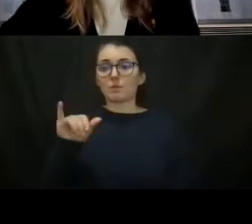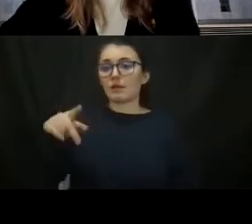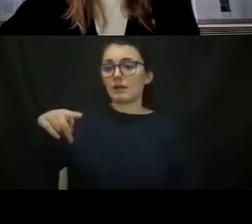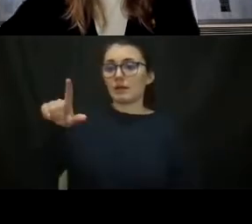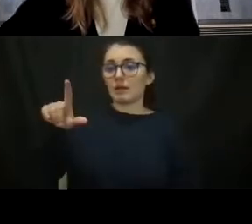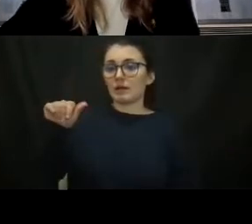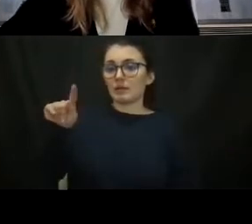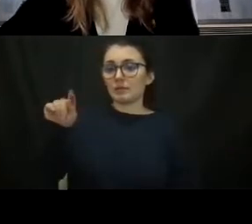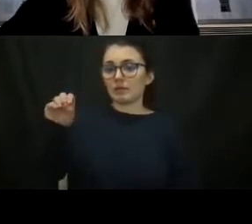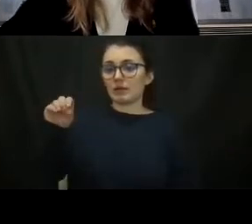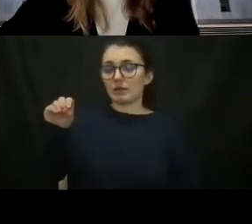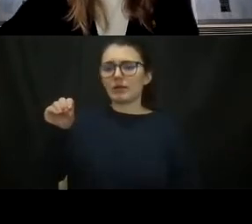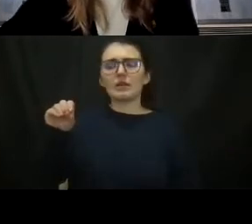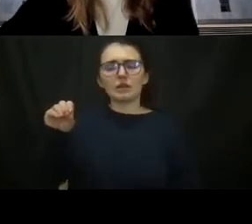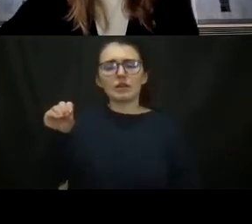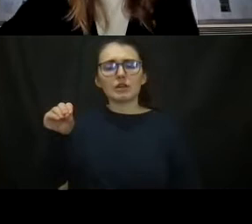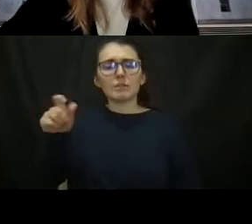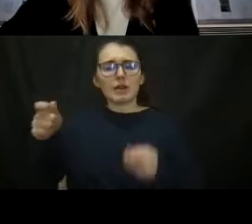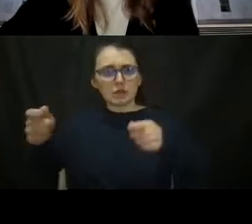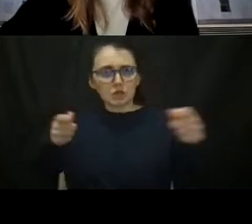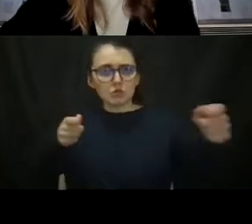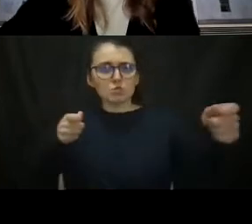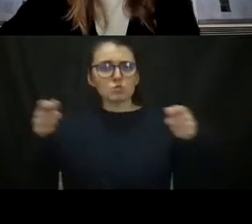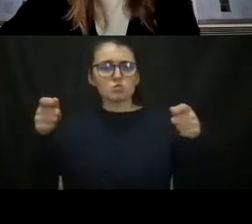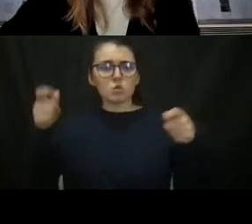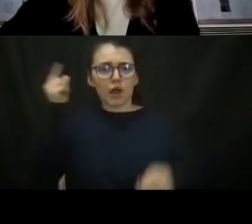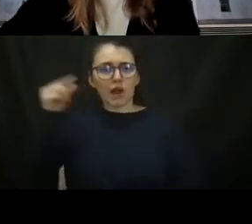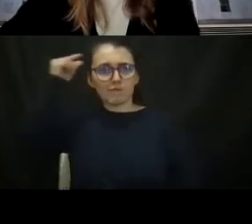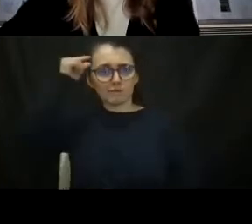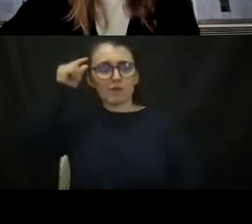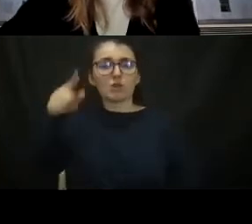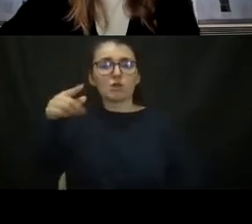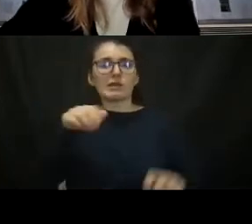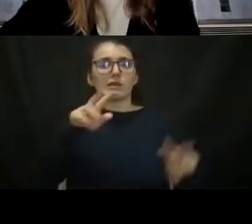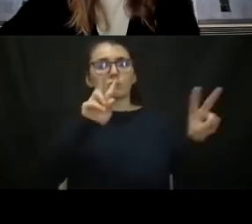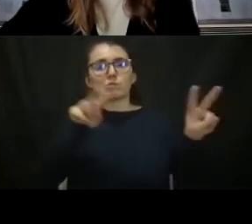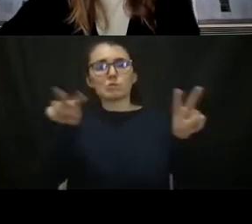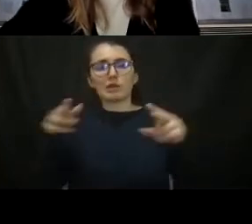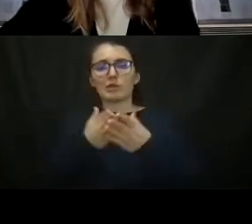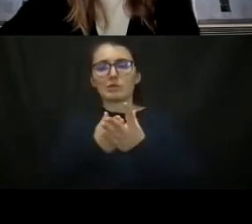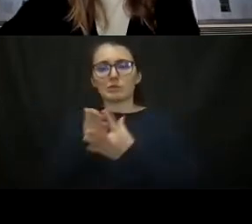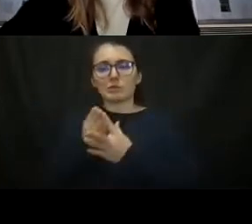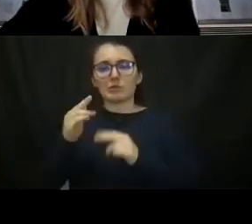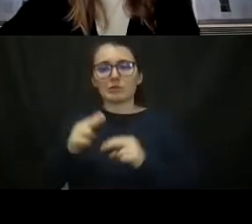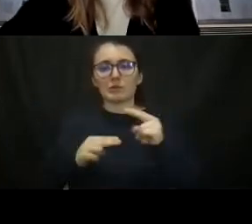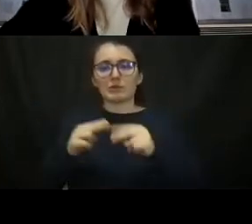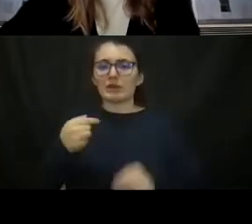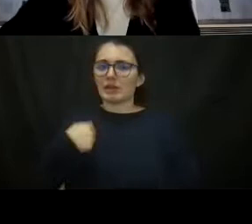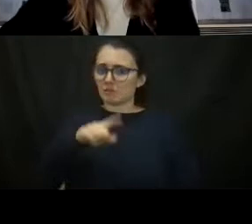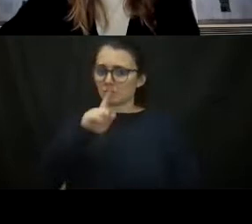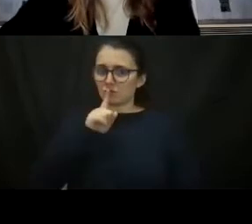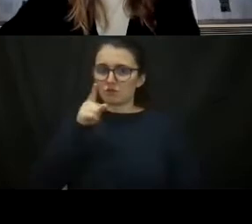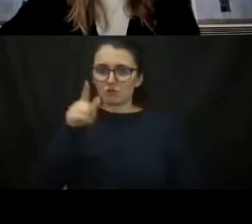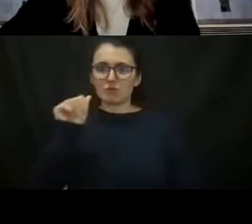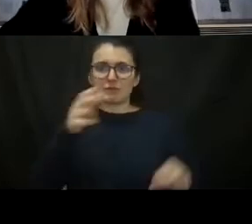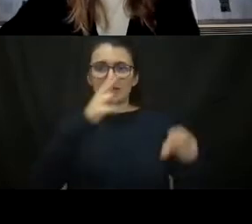about democracy that you can find throughout the building. And I bet you know who these 2 men are in the center of this